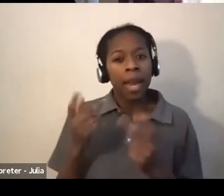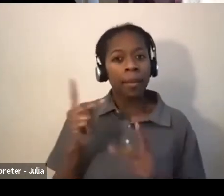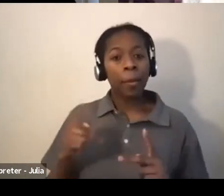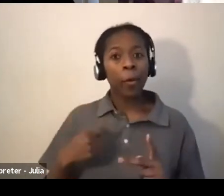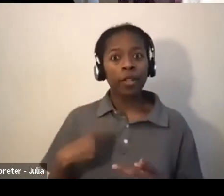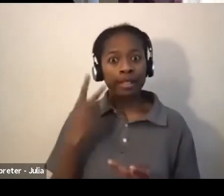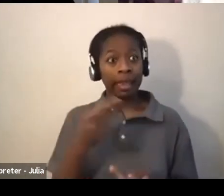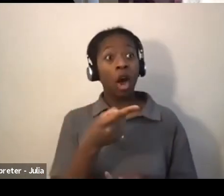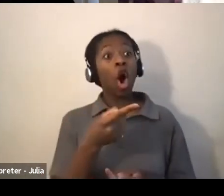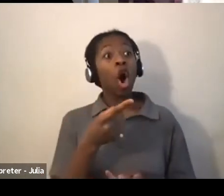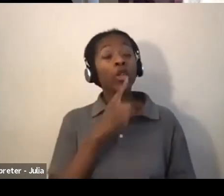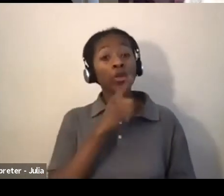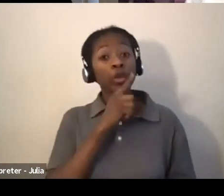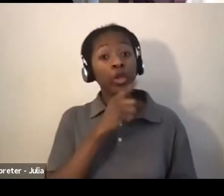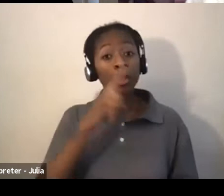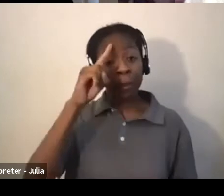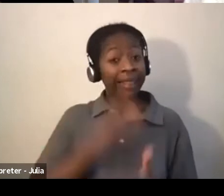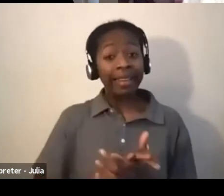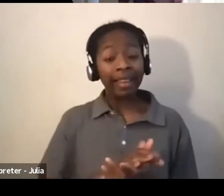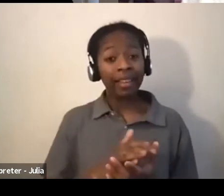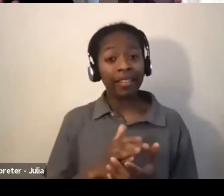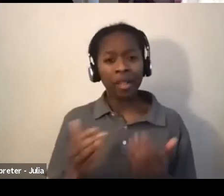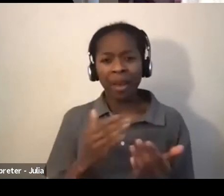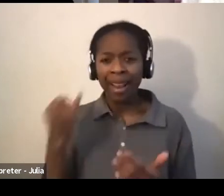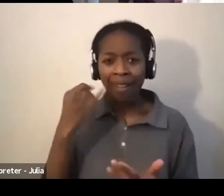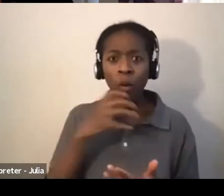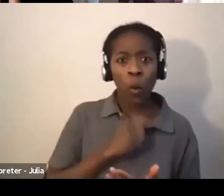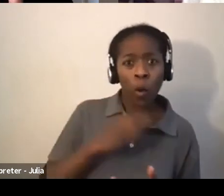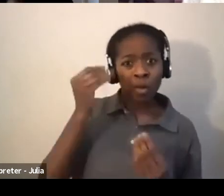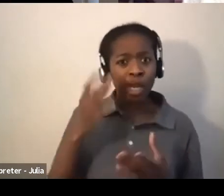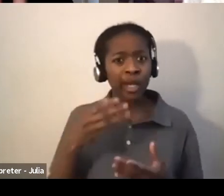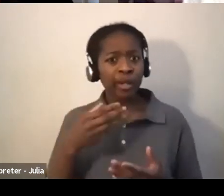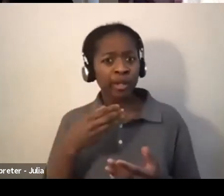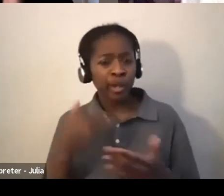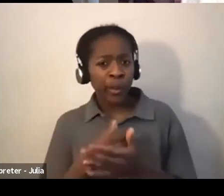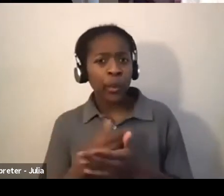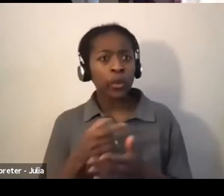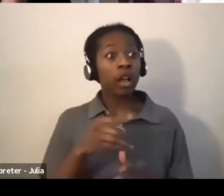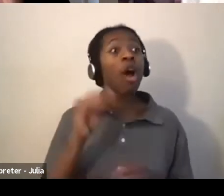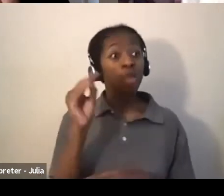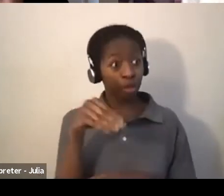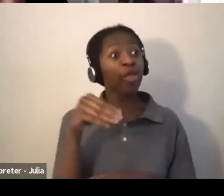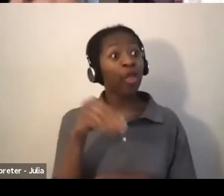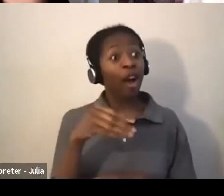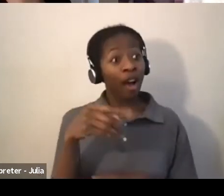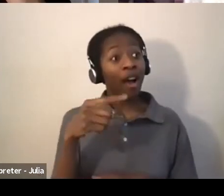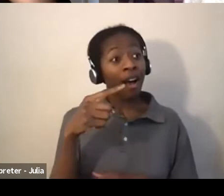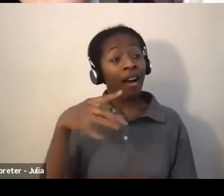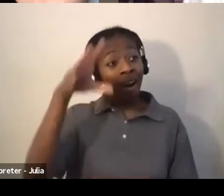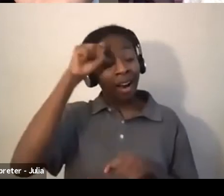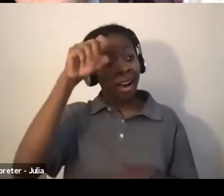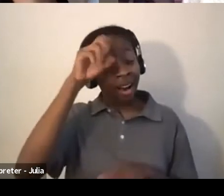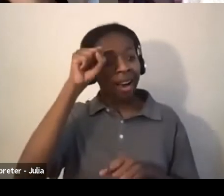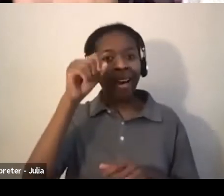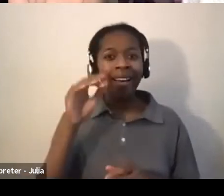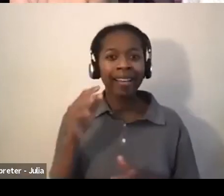and they believe it. You know, even if that was back from when our parents were just sitting down watching the news, and then you just believe what the news is telling you. It's like, you're just set to be like, okay,